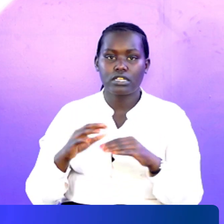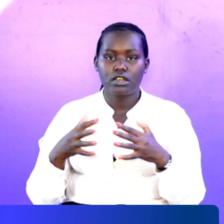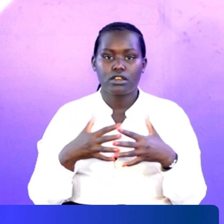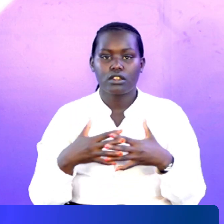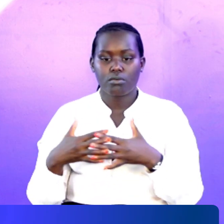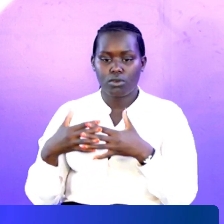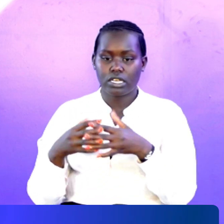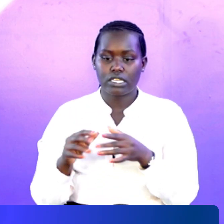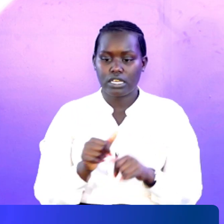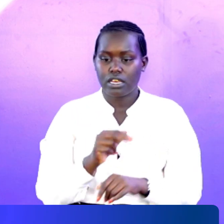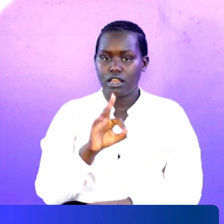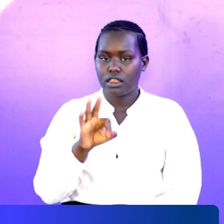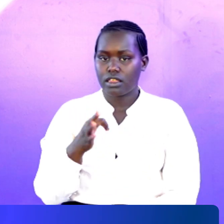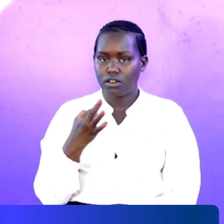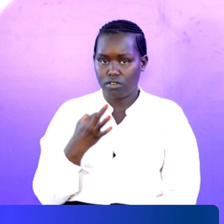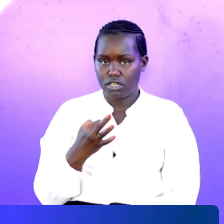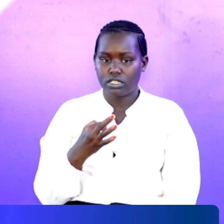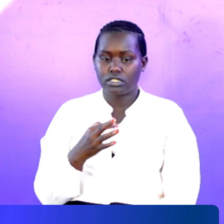responsive